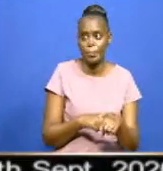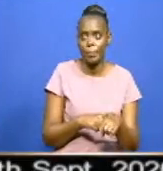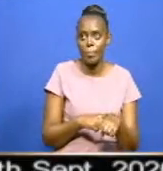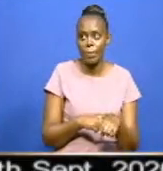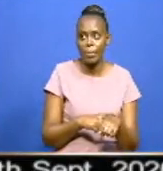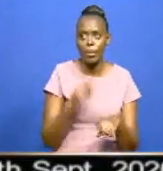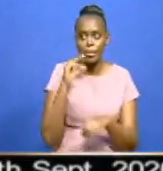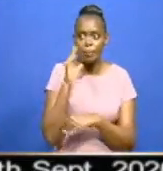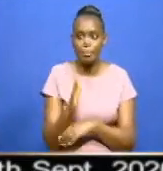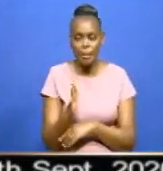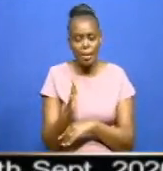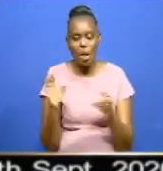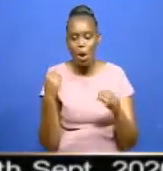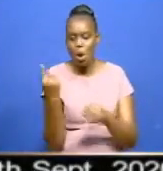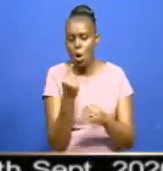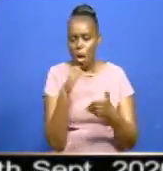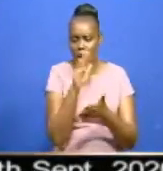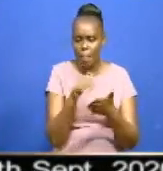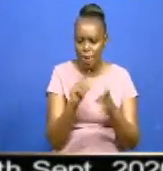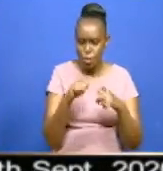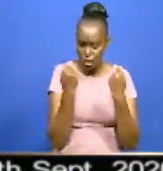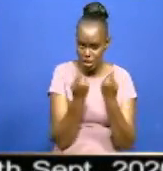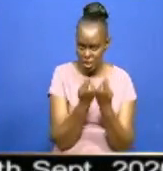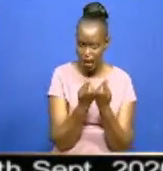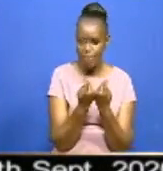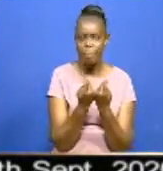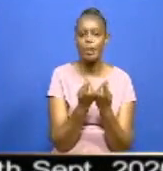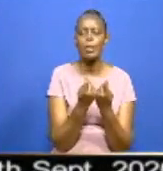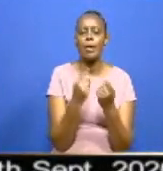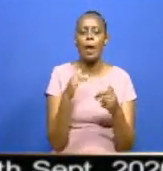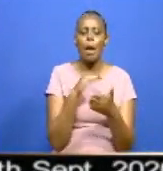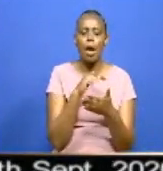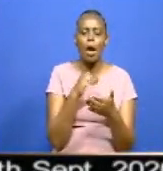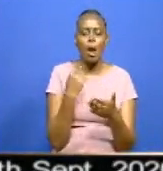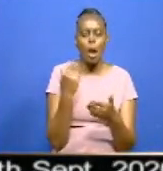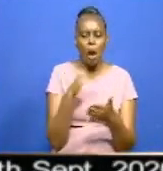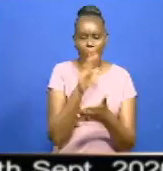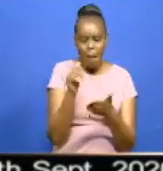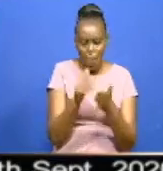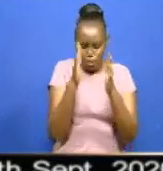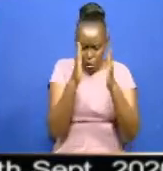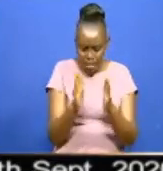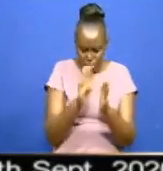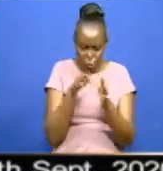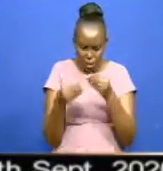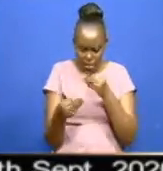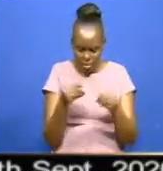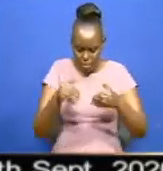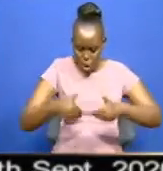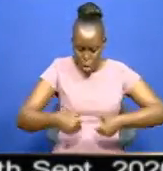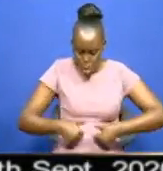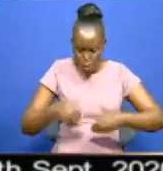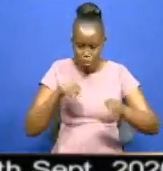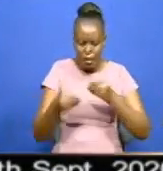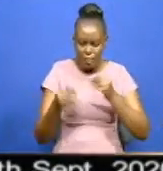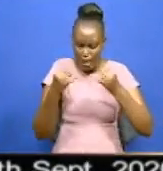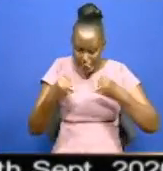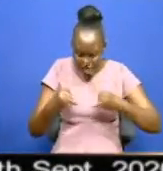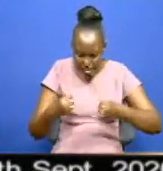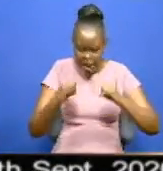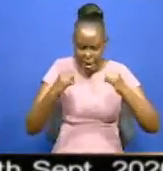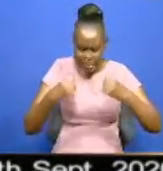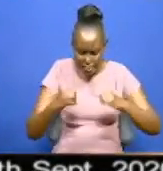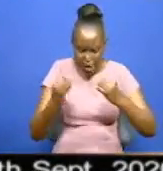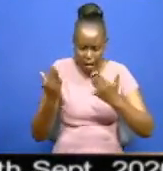So, Mr. Speaker, it's not only about tribe. It is also about the effort of a person with disability, a youth with disability, trying, Mr. Speaker, to